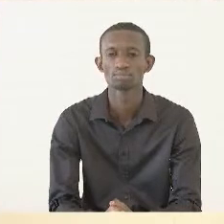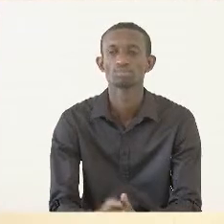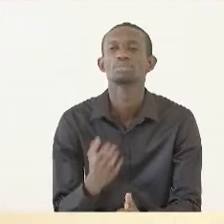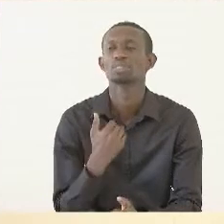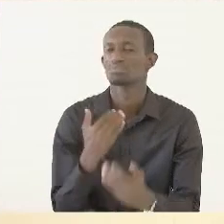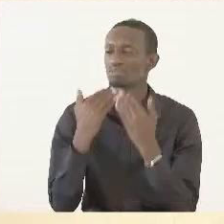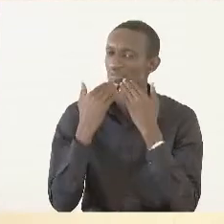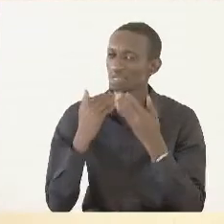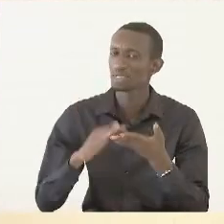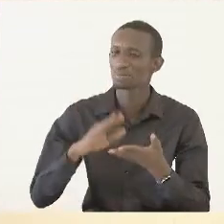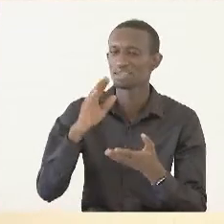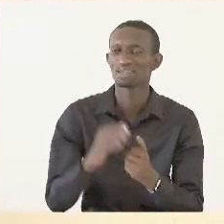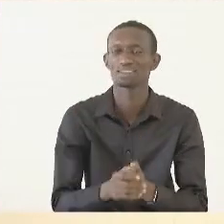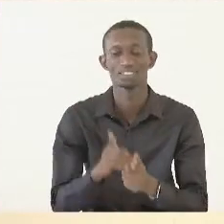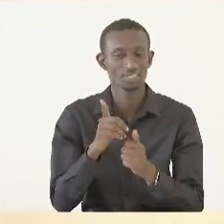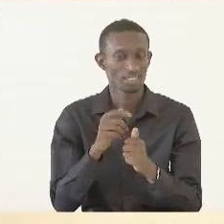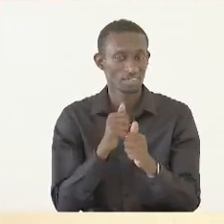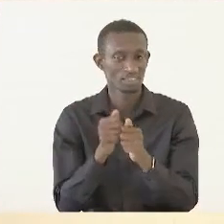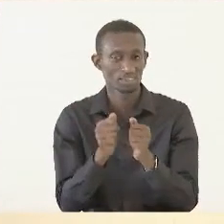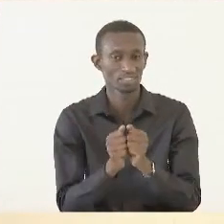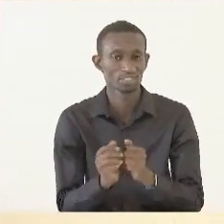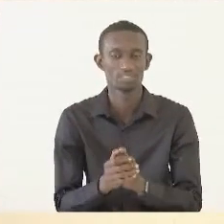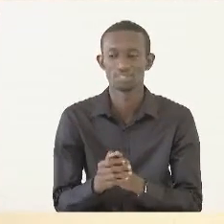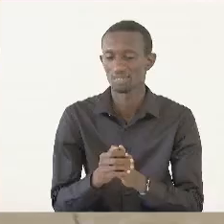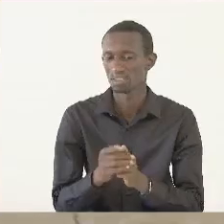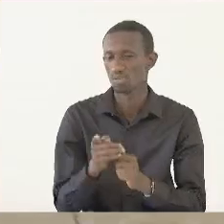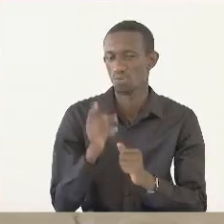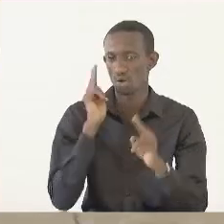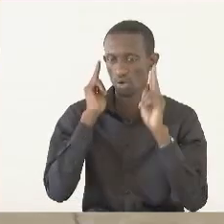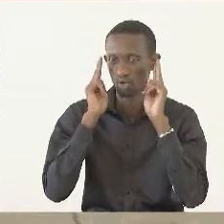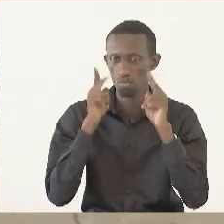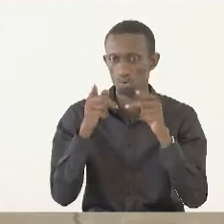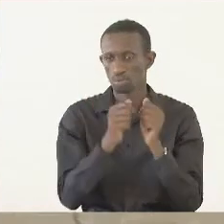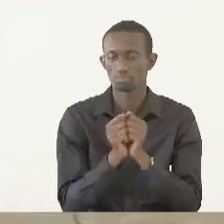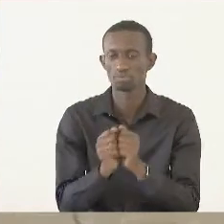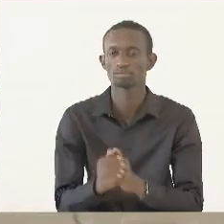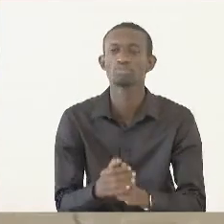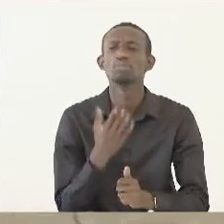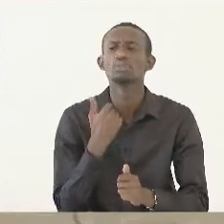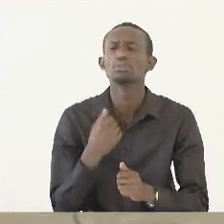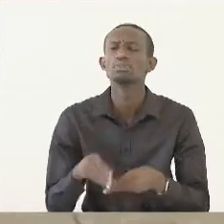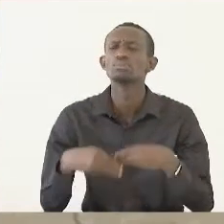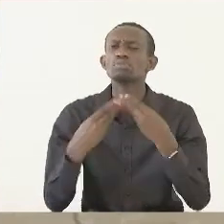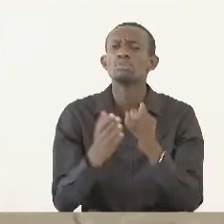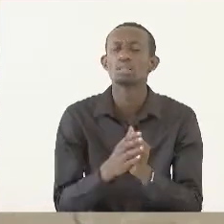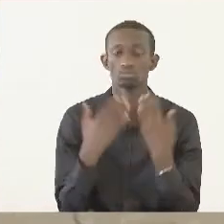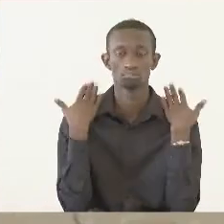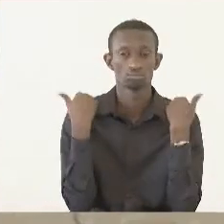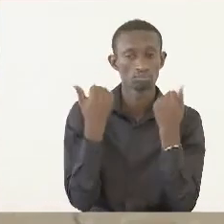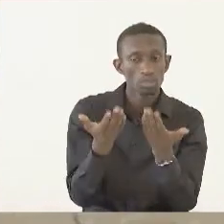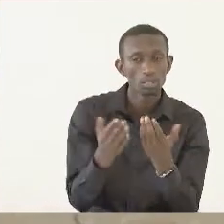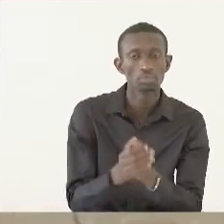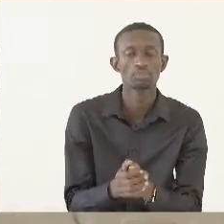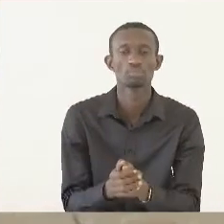you so much for being with me. I hope we've been together. But I have to leave you an assignment.